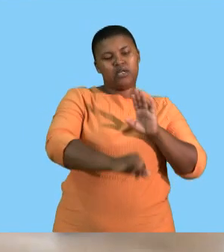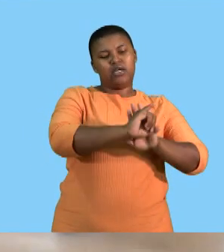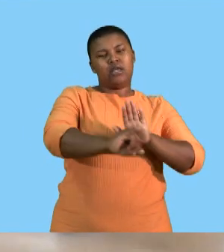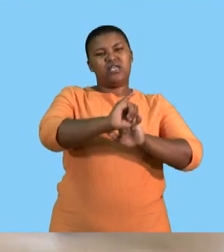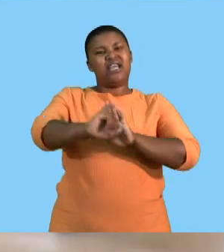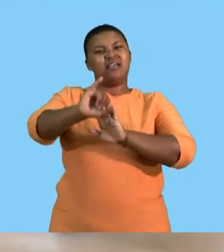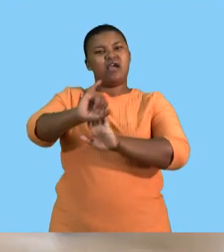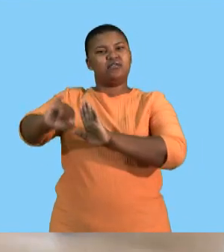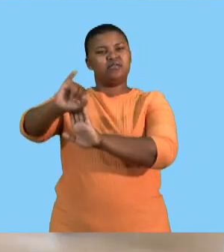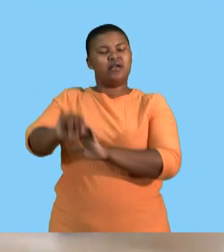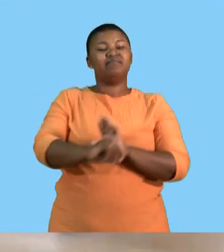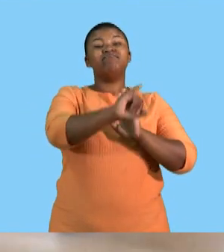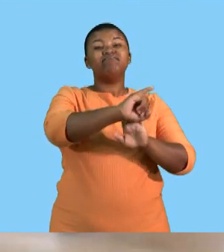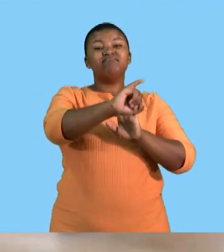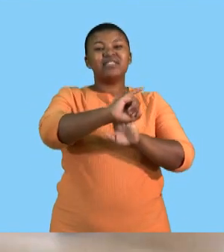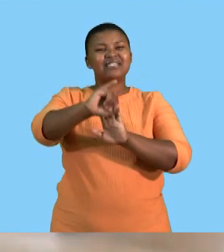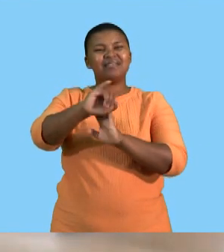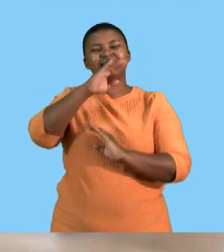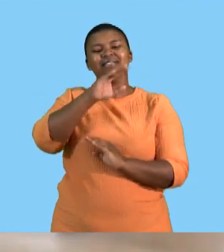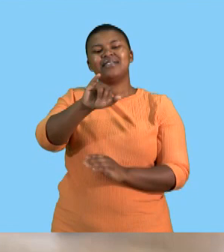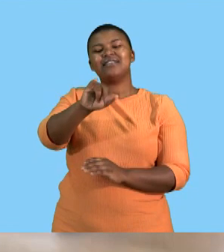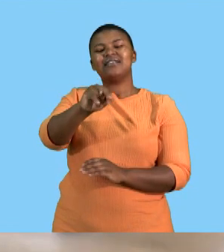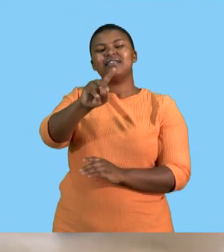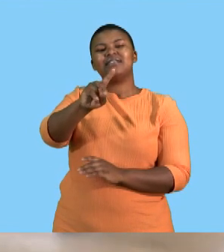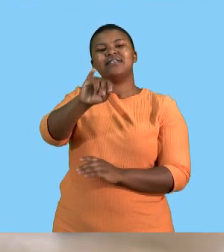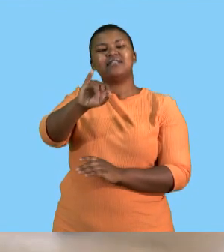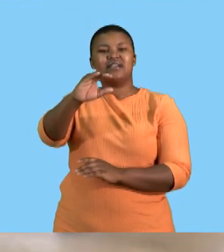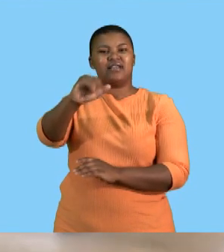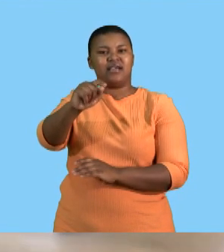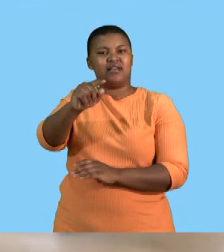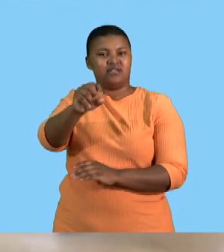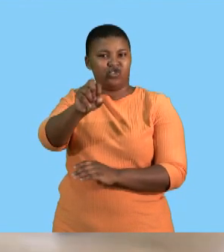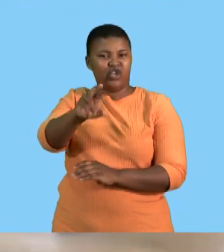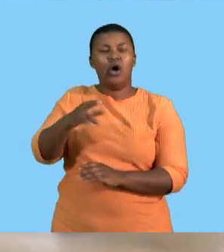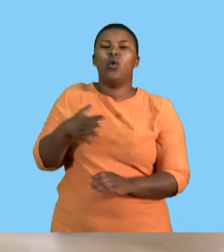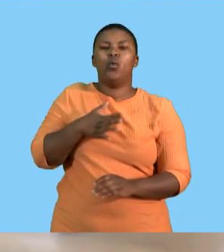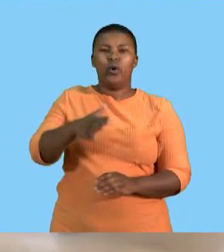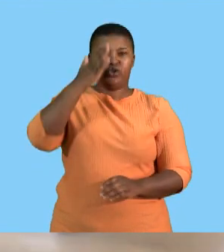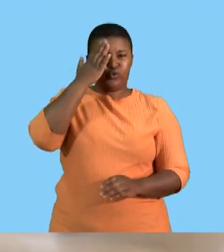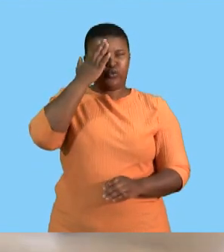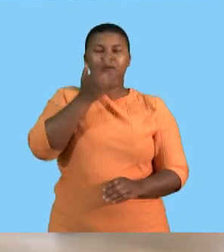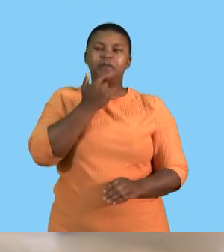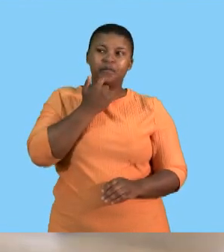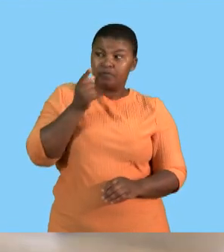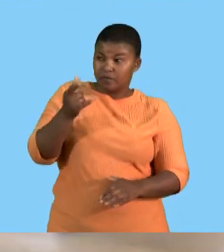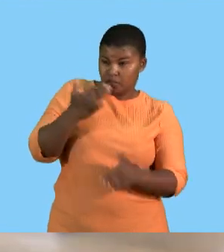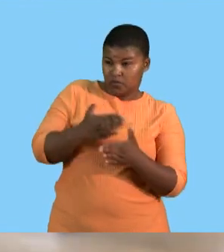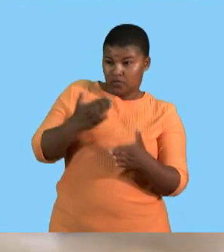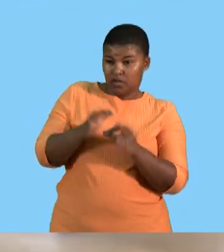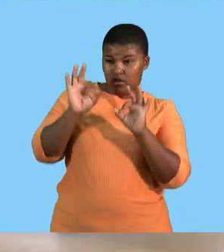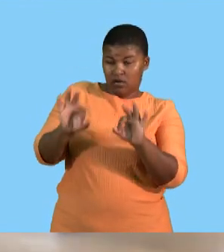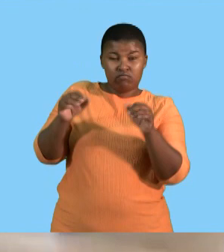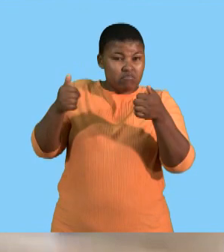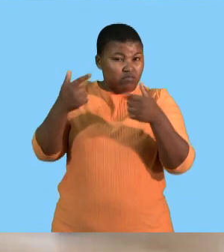administration function. Now remember, when we refer to quality indicators, what do we want to know? We want to